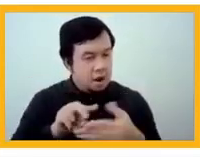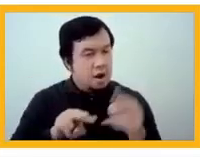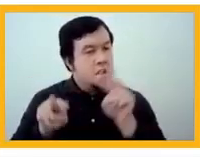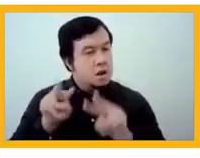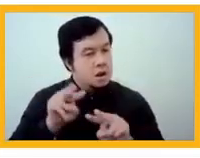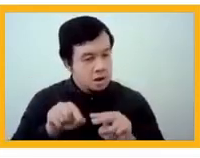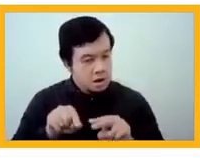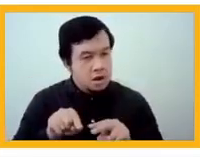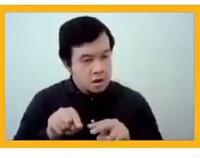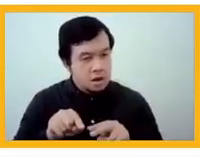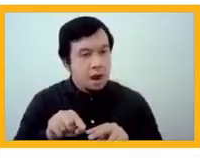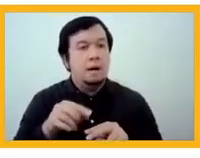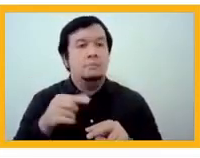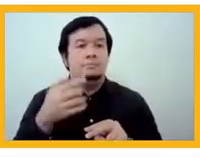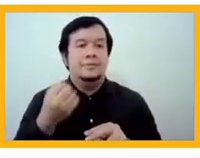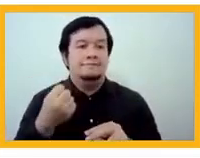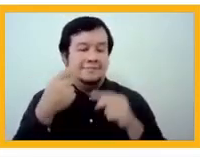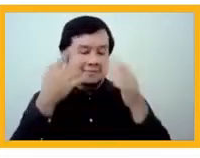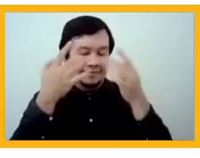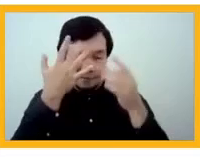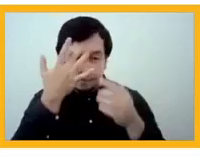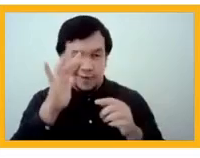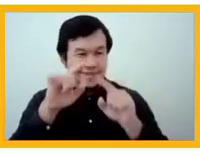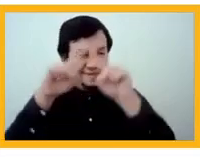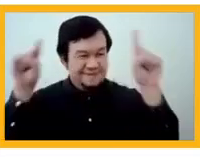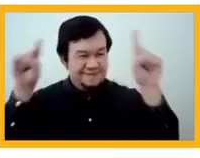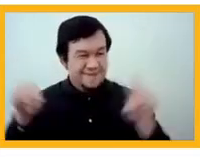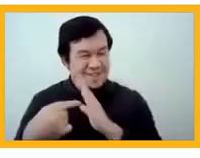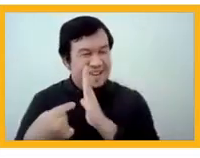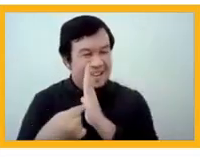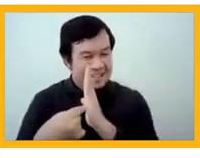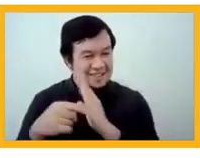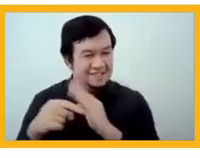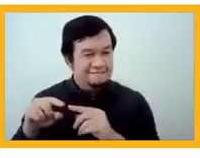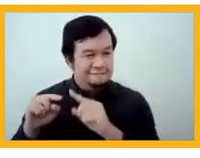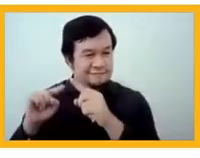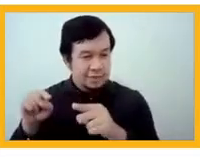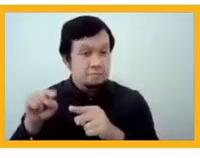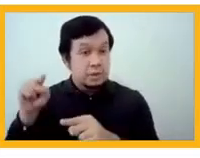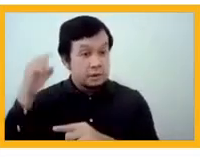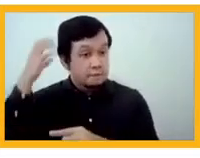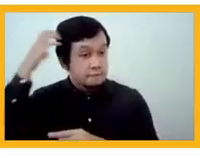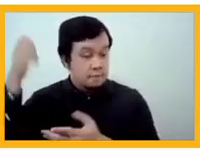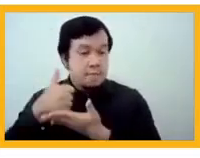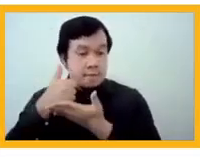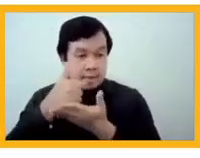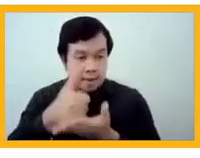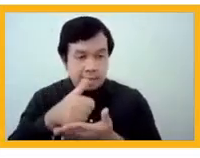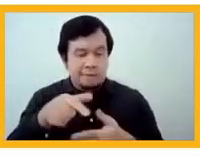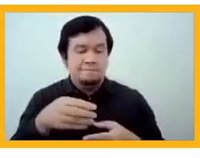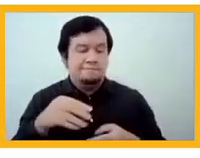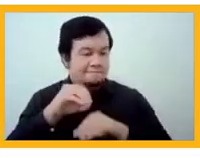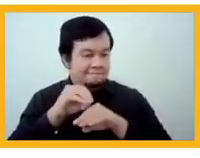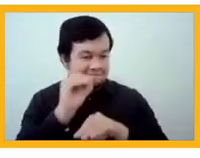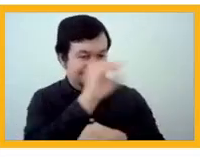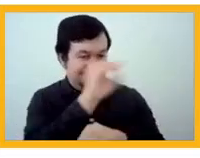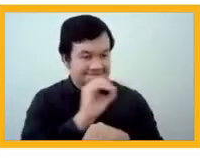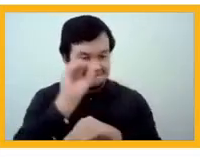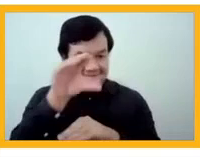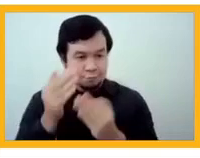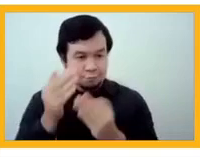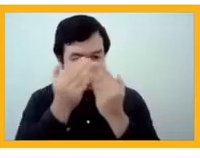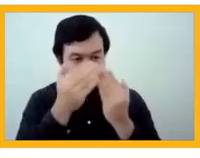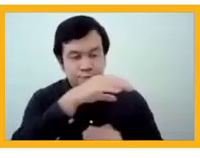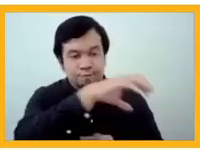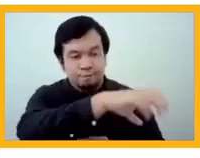state government deployed in a lot of schools. But what the RCT shows is that this basically had no impact. And again, my conjecture is part of what